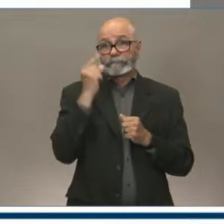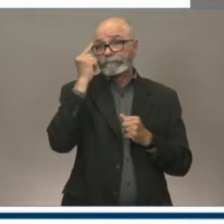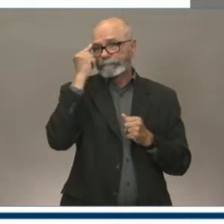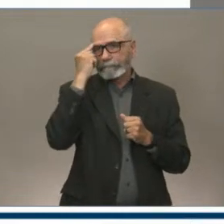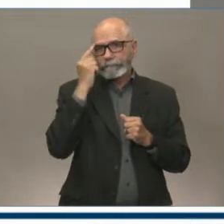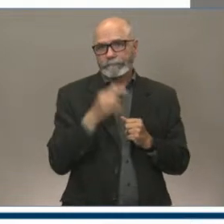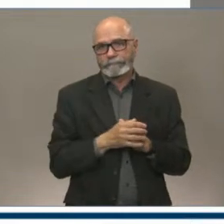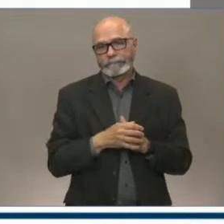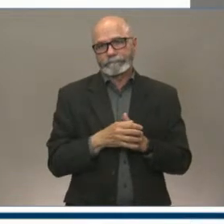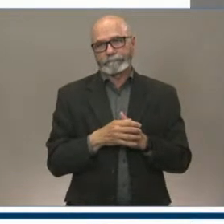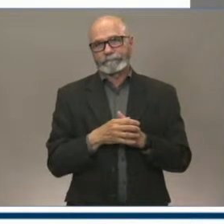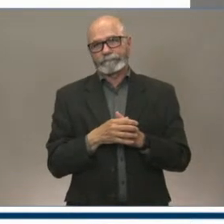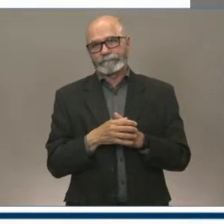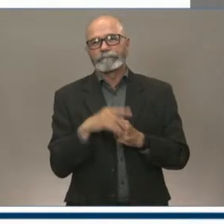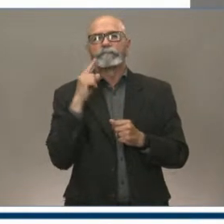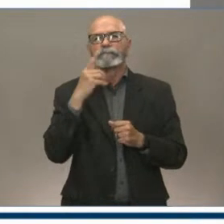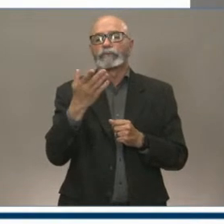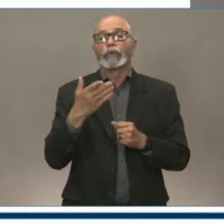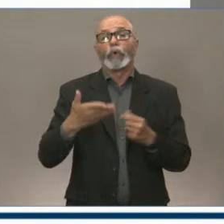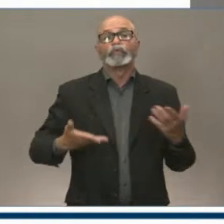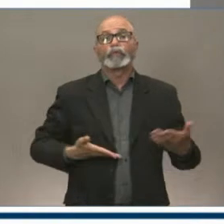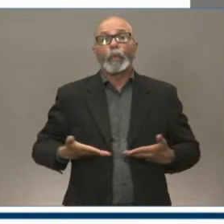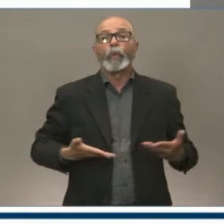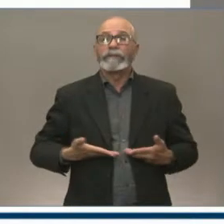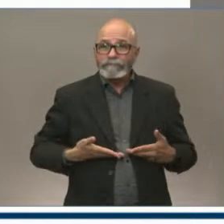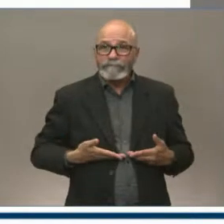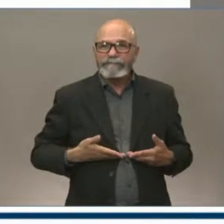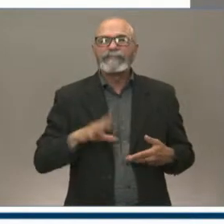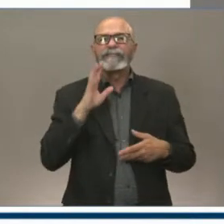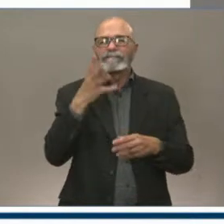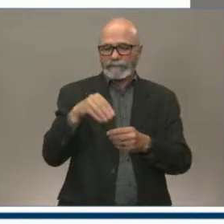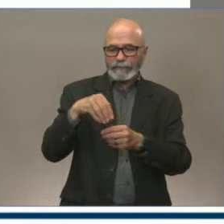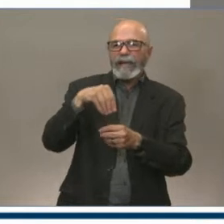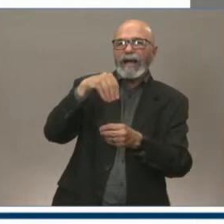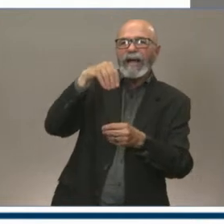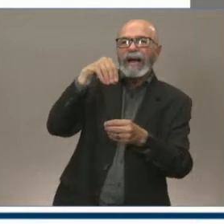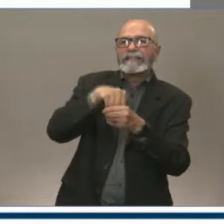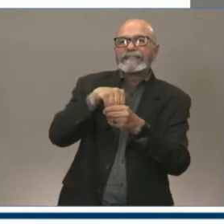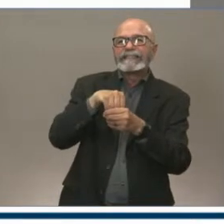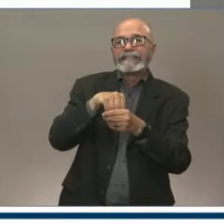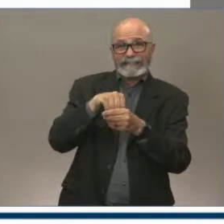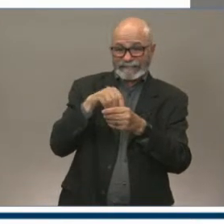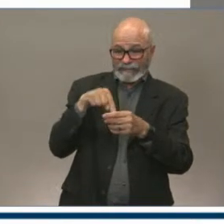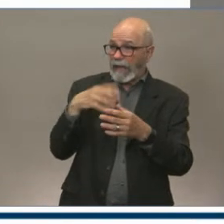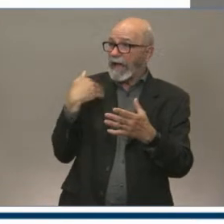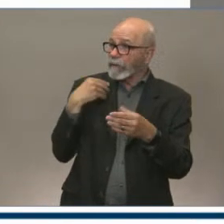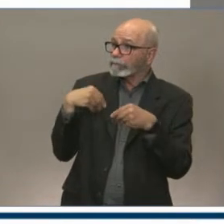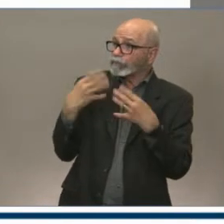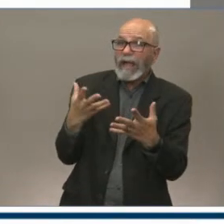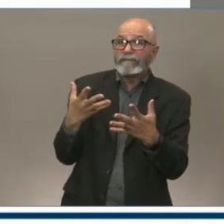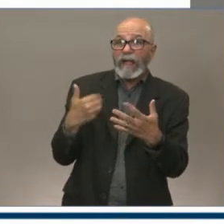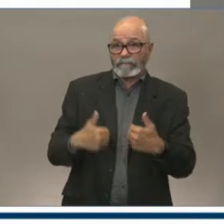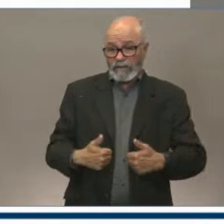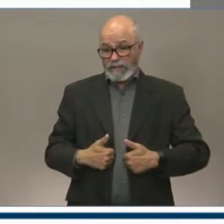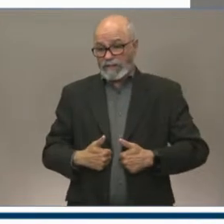service unless those stores provide services essential to the life, health, or personal